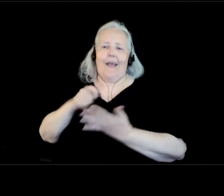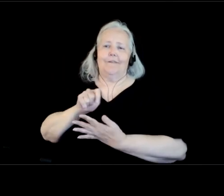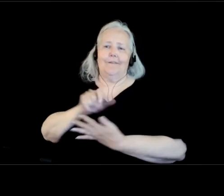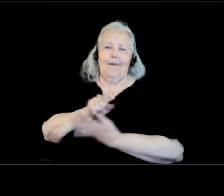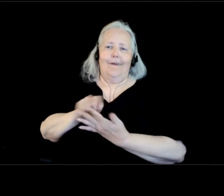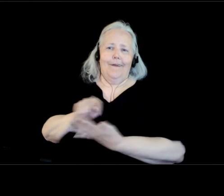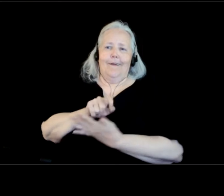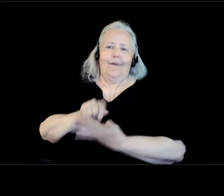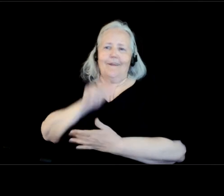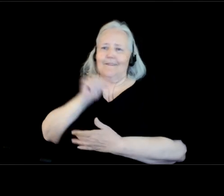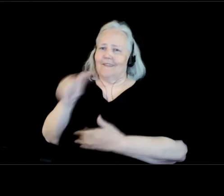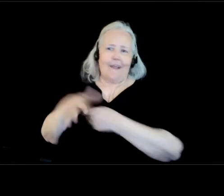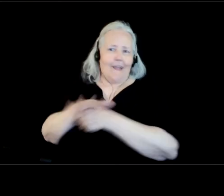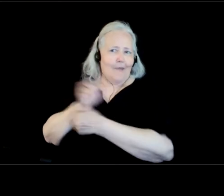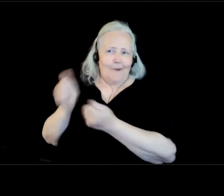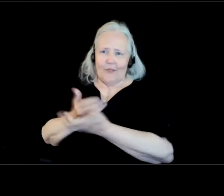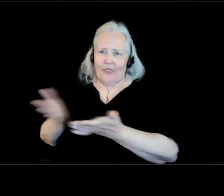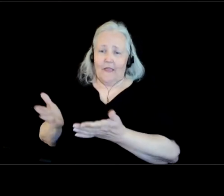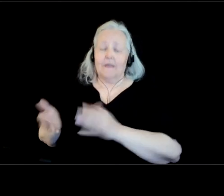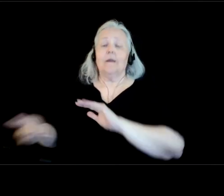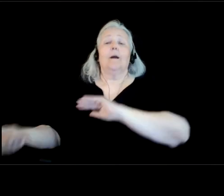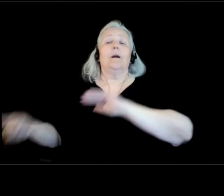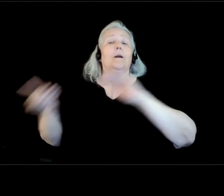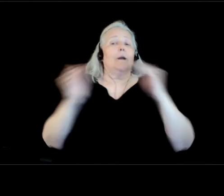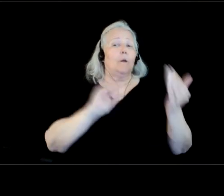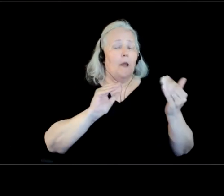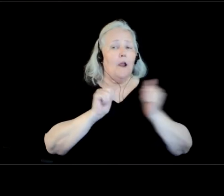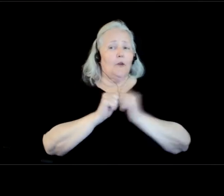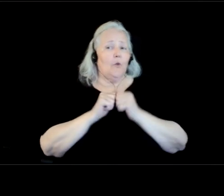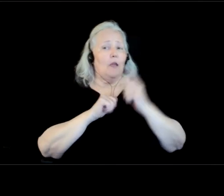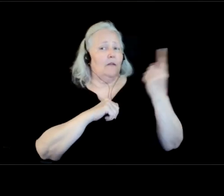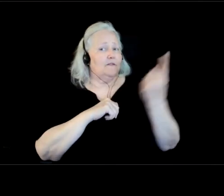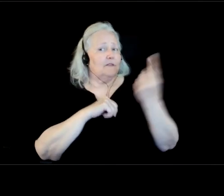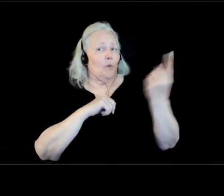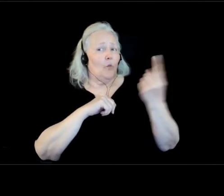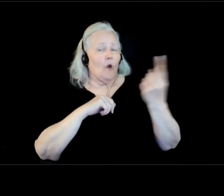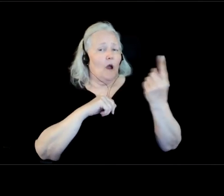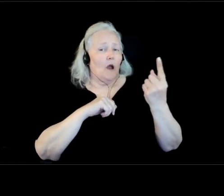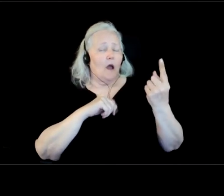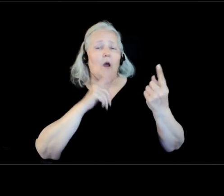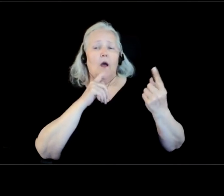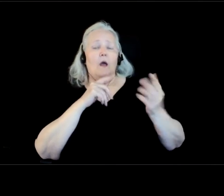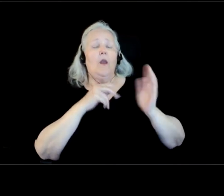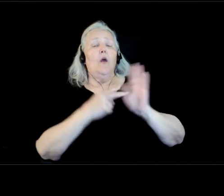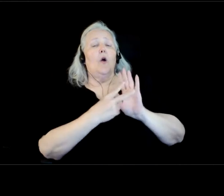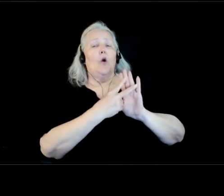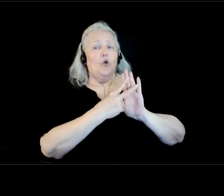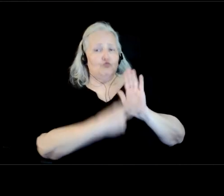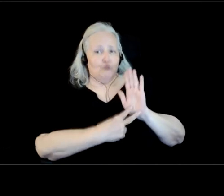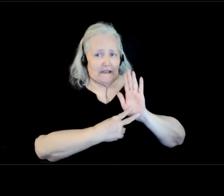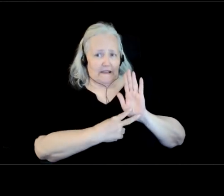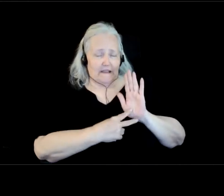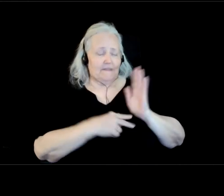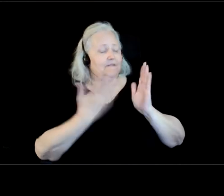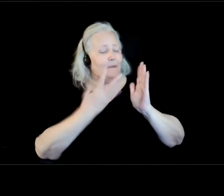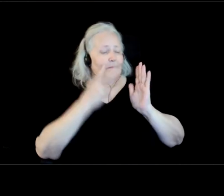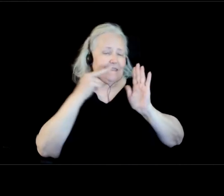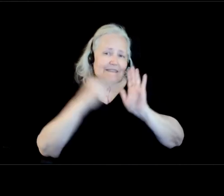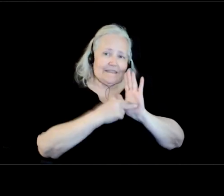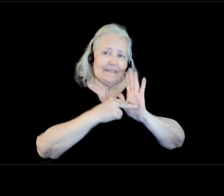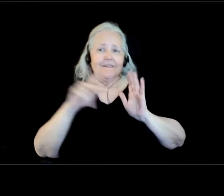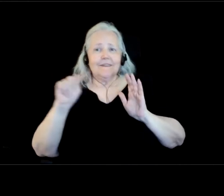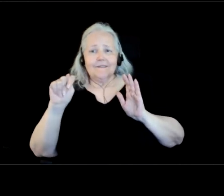versus someone who might, be reading the paper. They look at the table of contents and they're like, oh, that looks